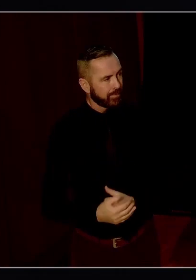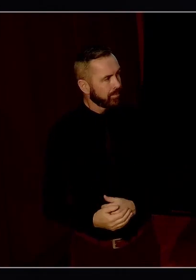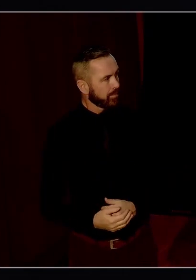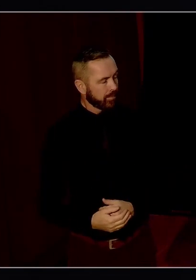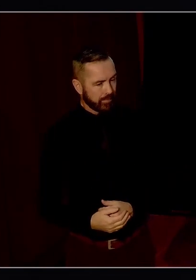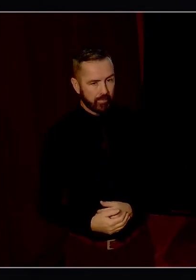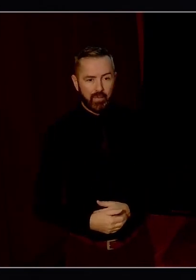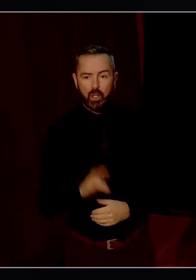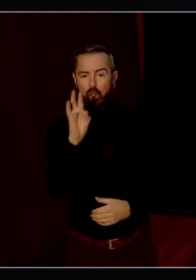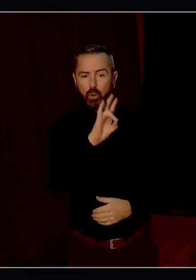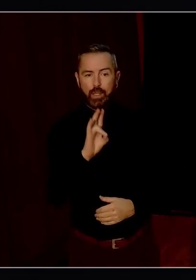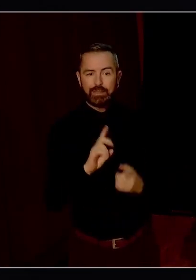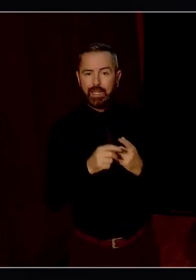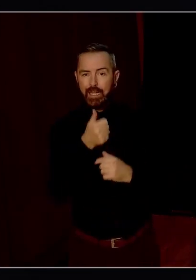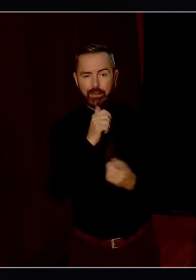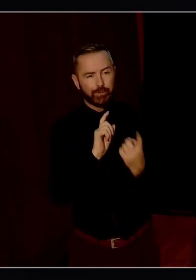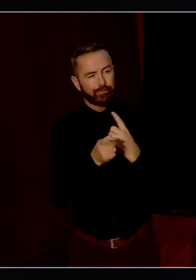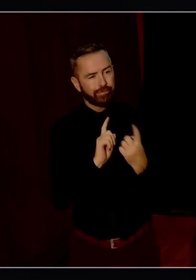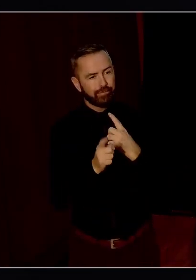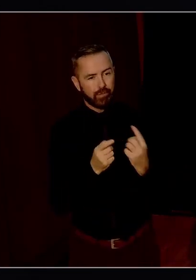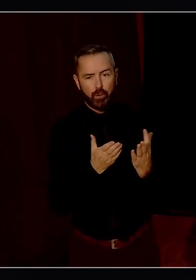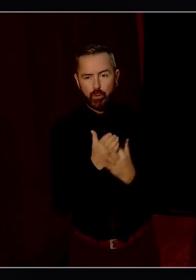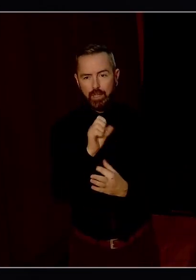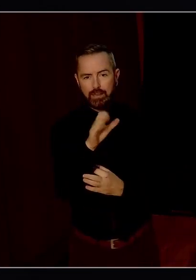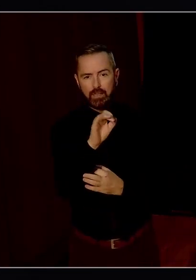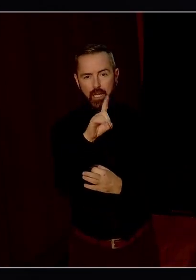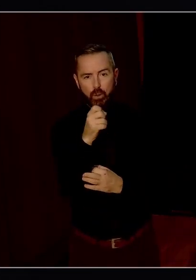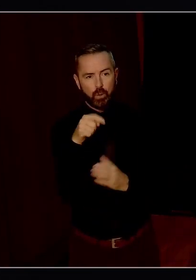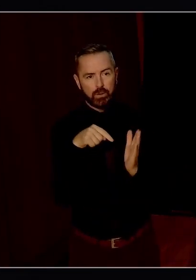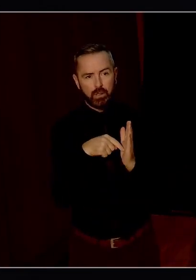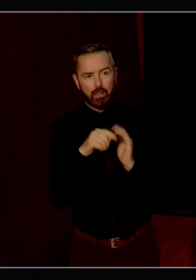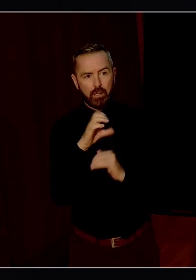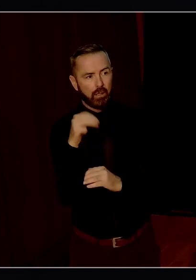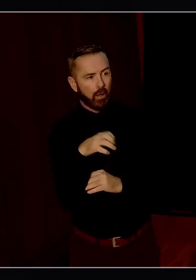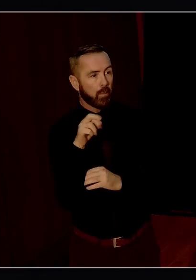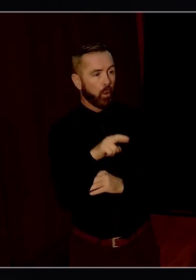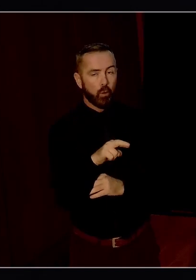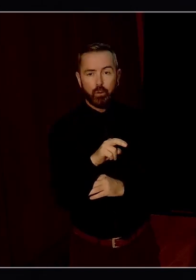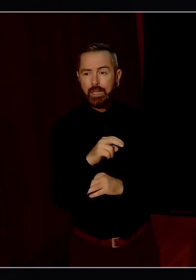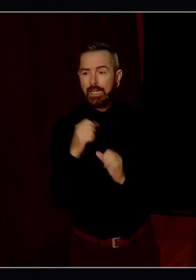The question and answer will be done via an app called Slido at slido.com, or if you go to